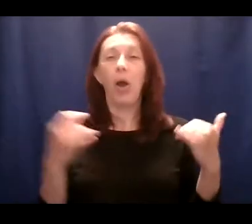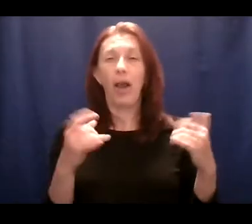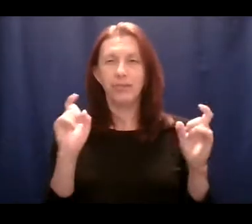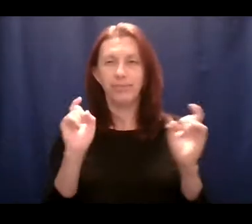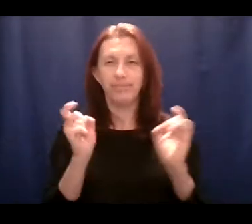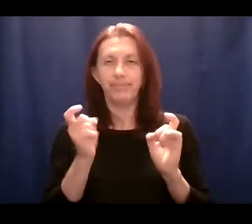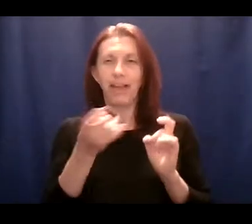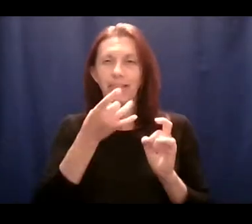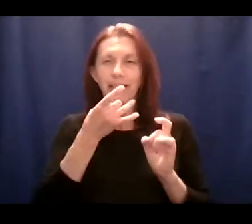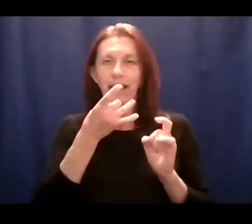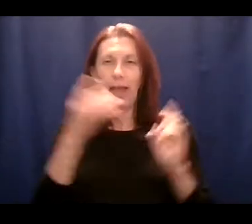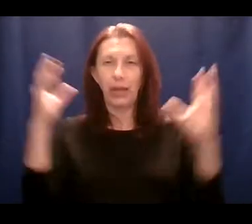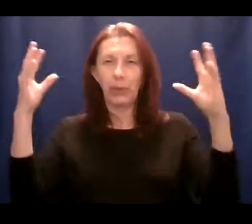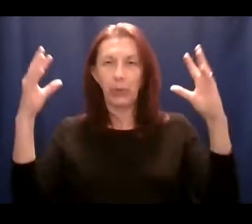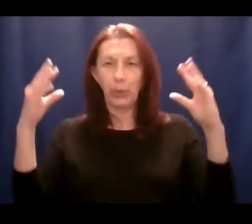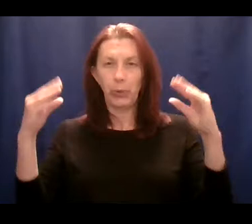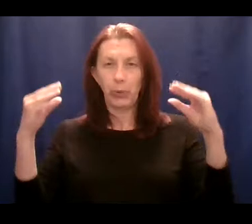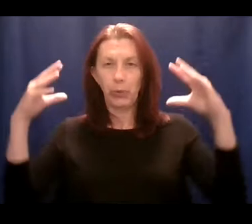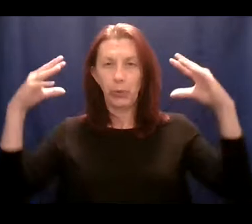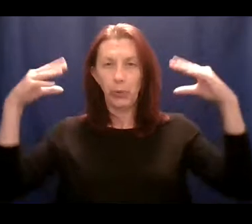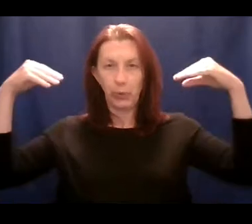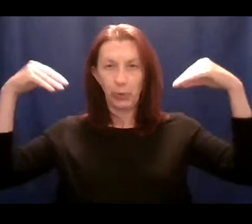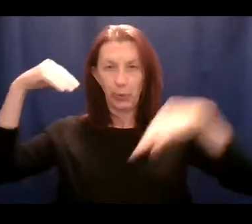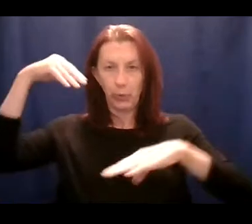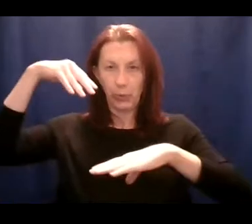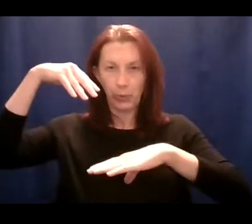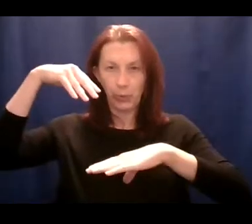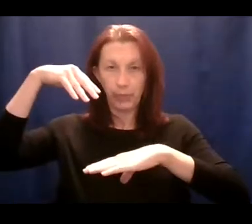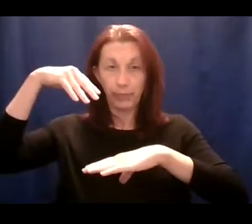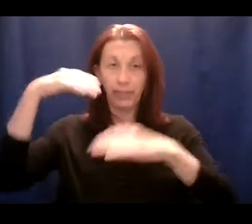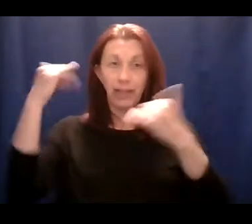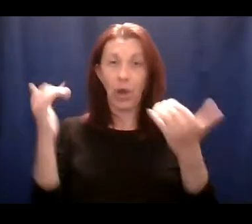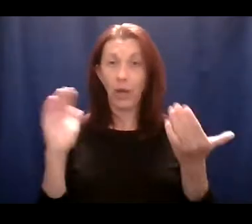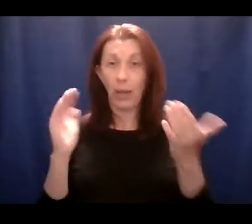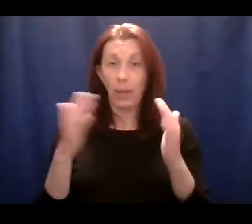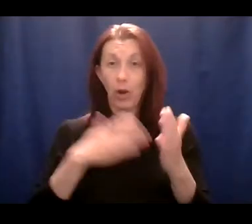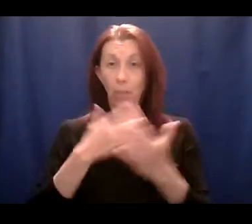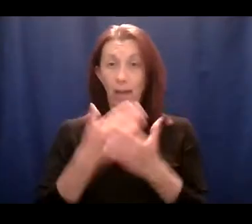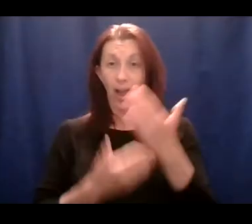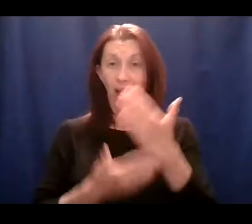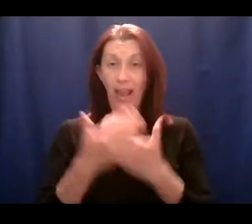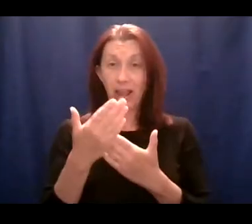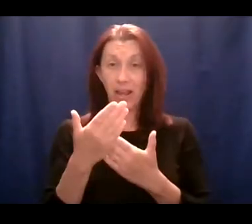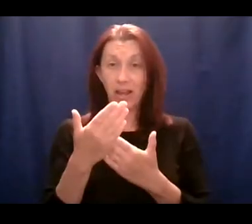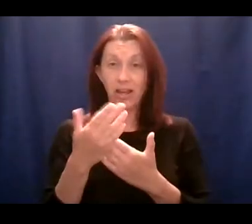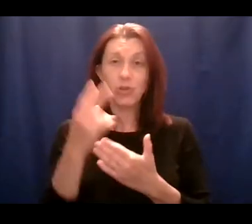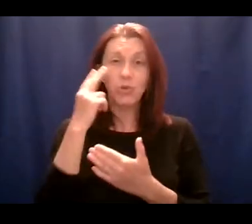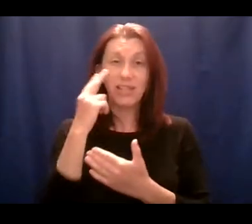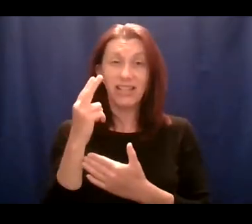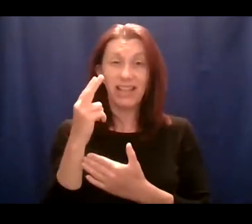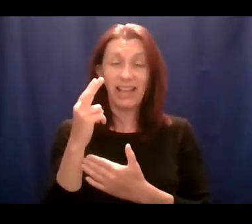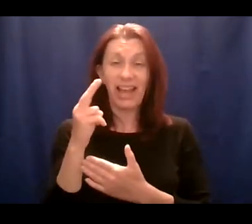not so bright. There we go. So just compared to my hand here, you can see that this